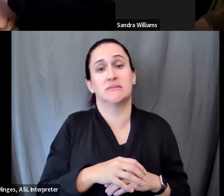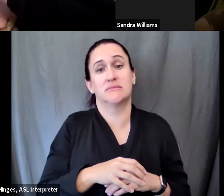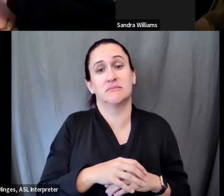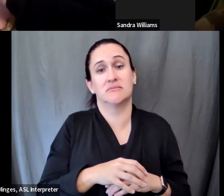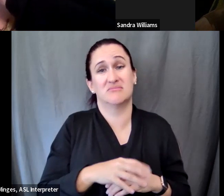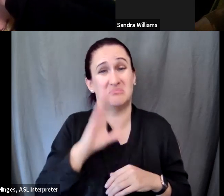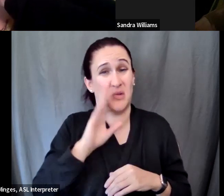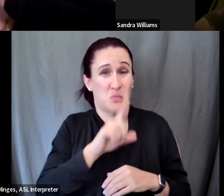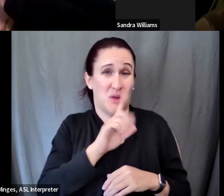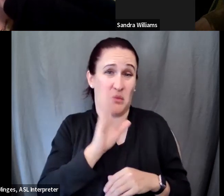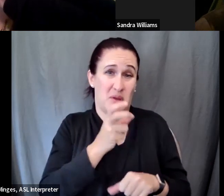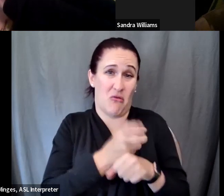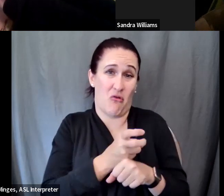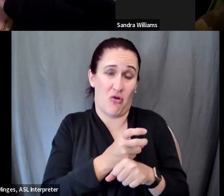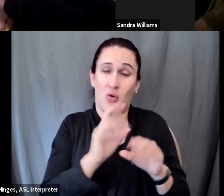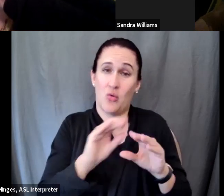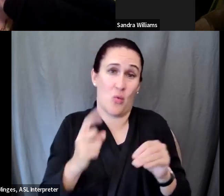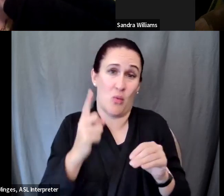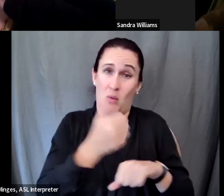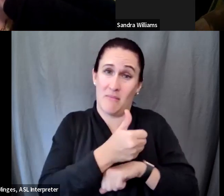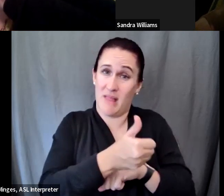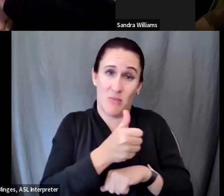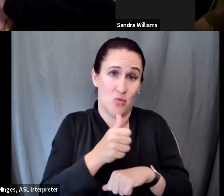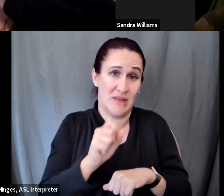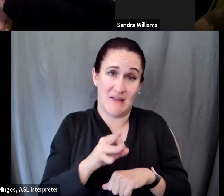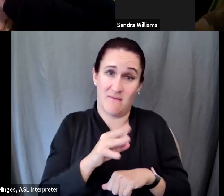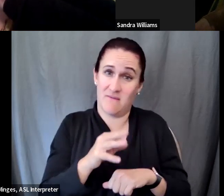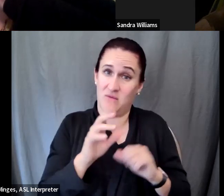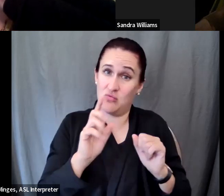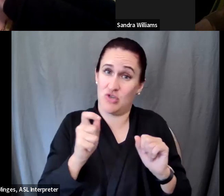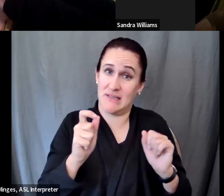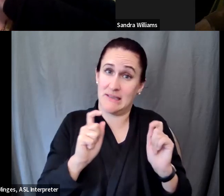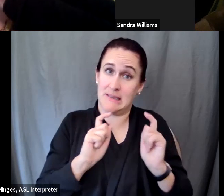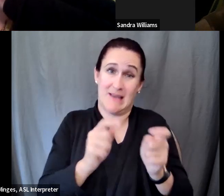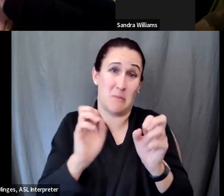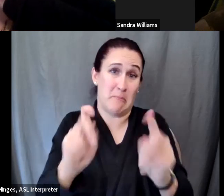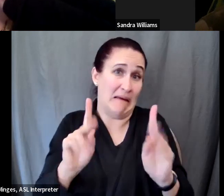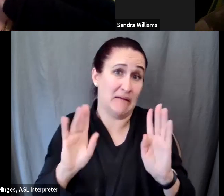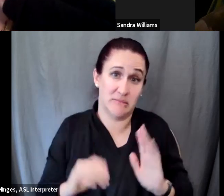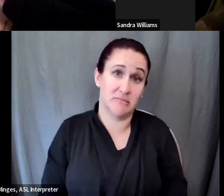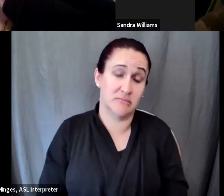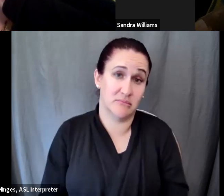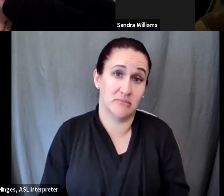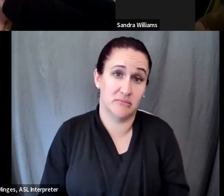That's gonna be hard, and nobody will blame you if you just give him back.